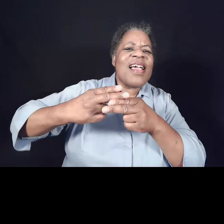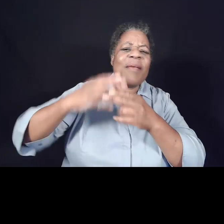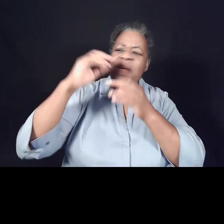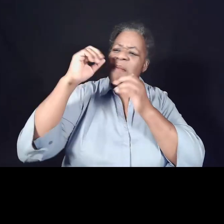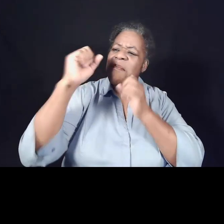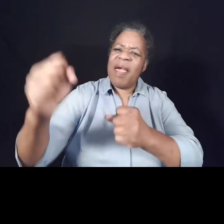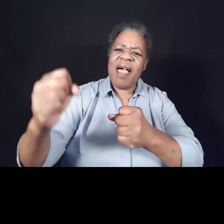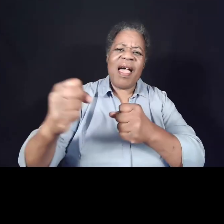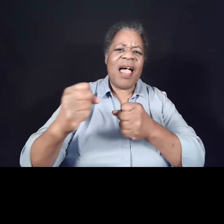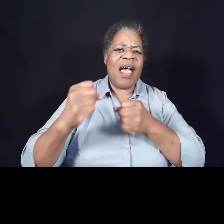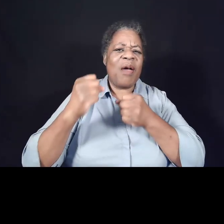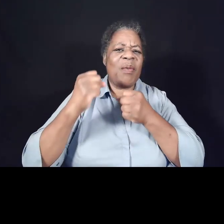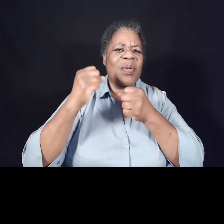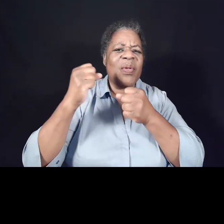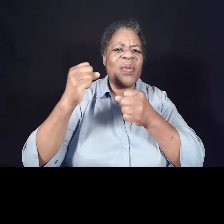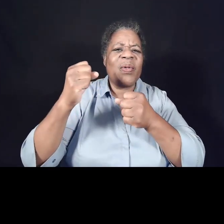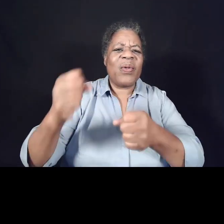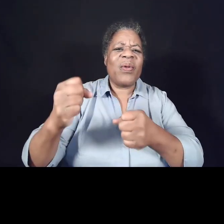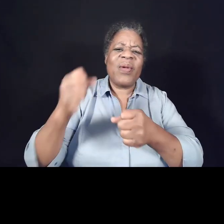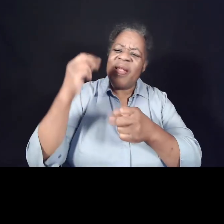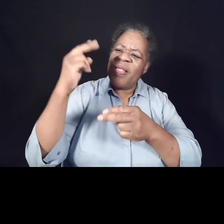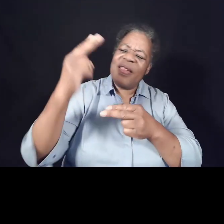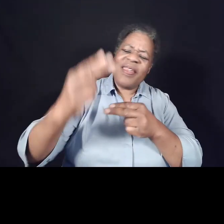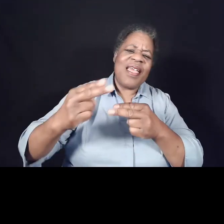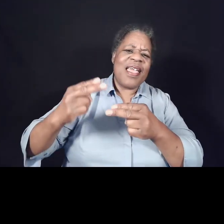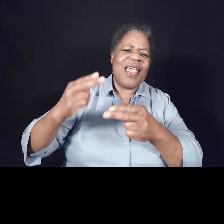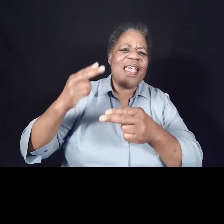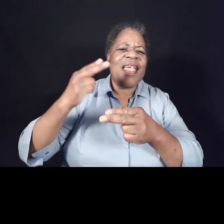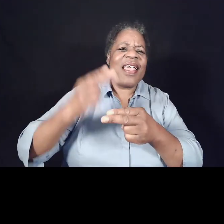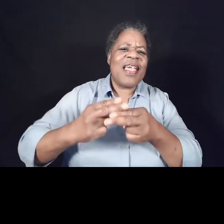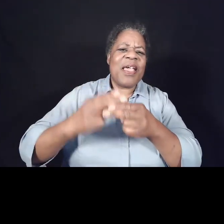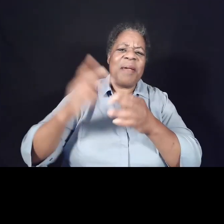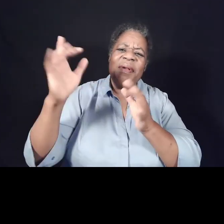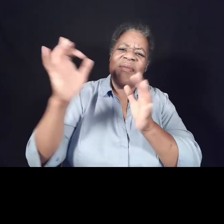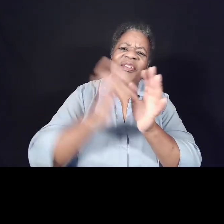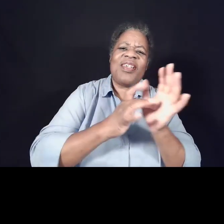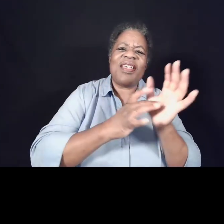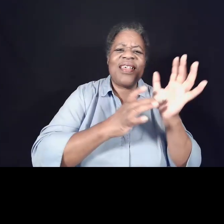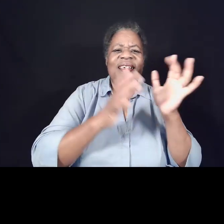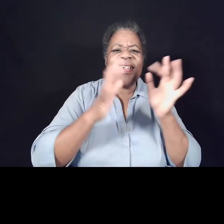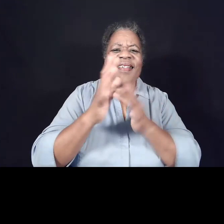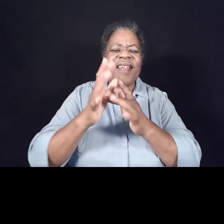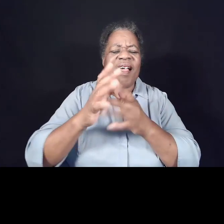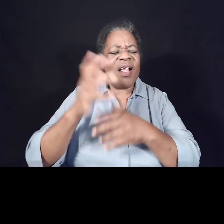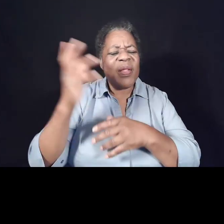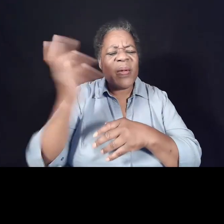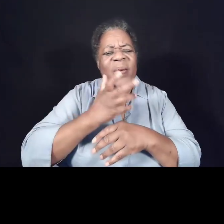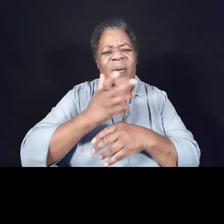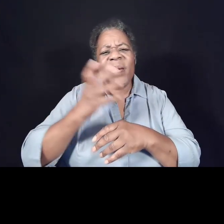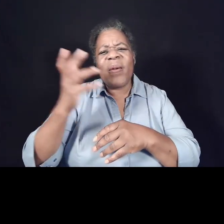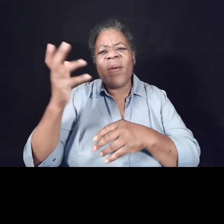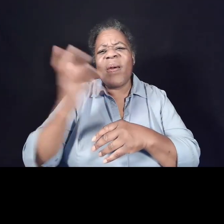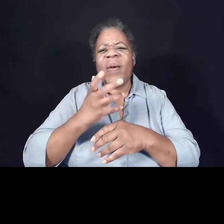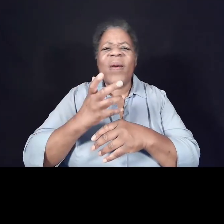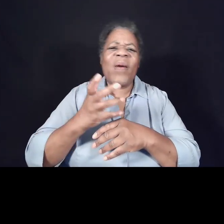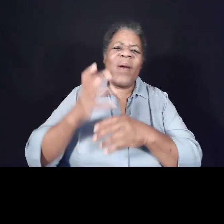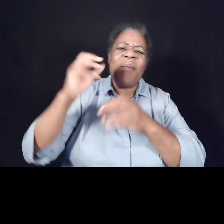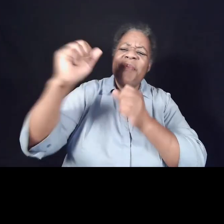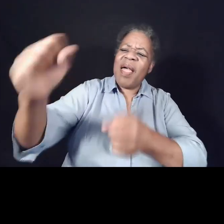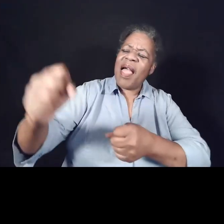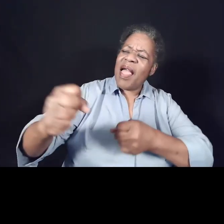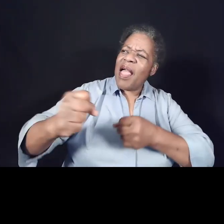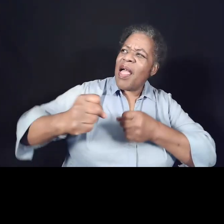There is power in the name of Jesus. There is